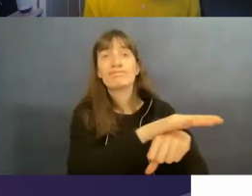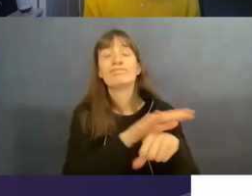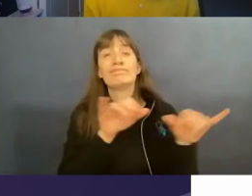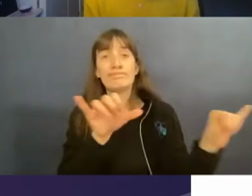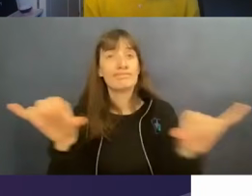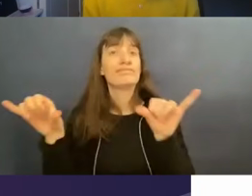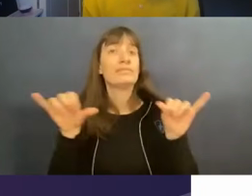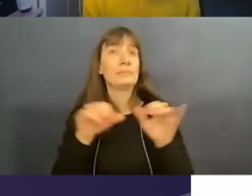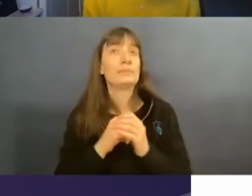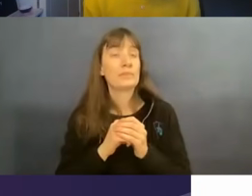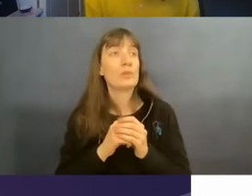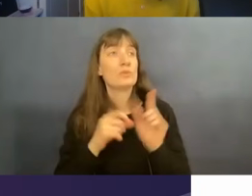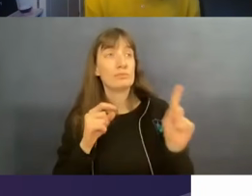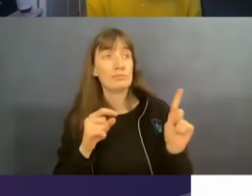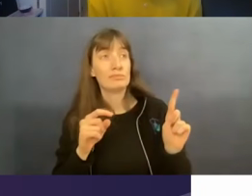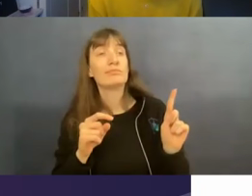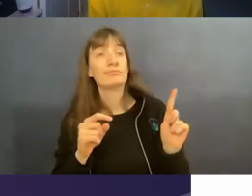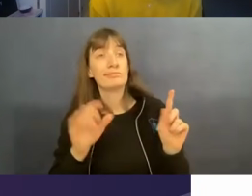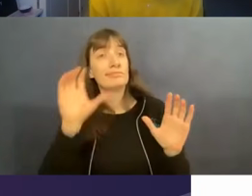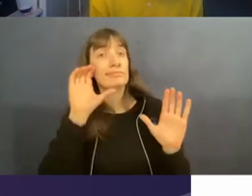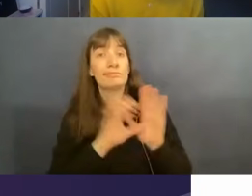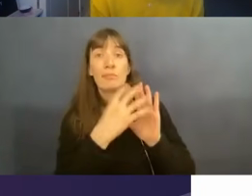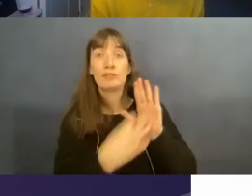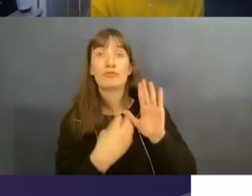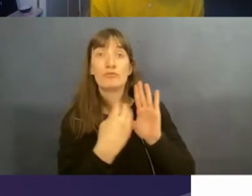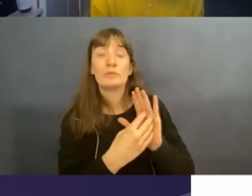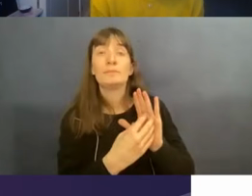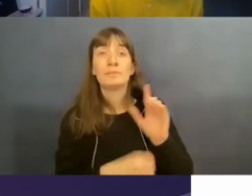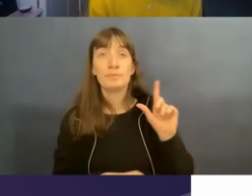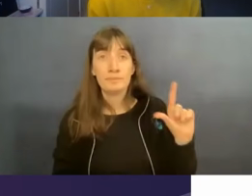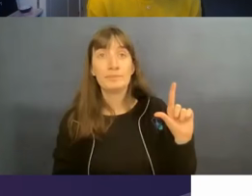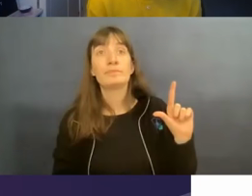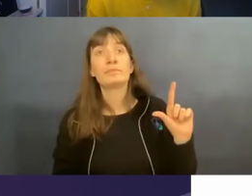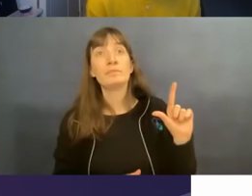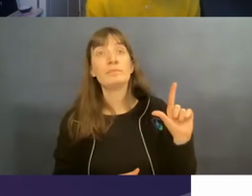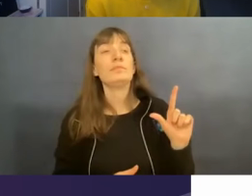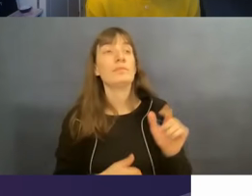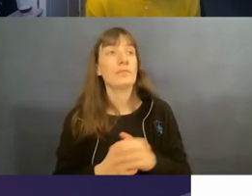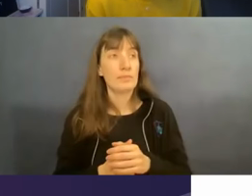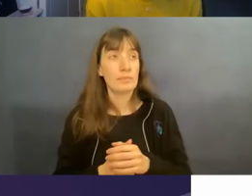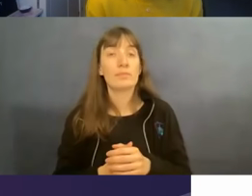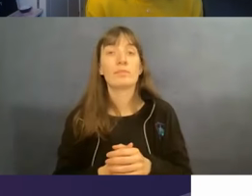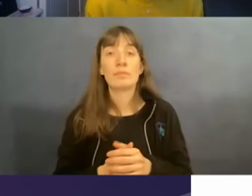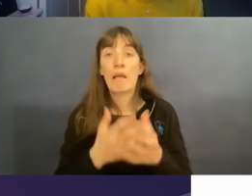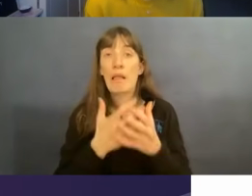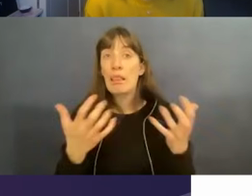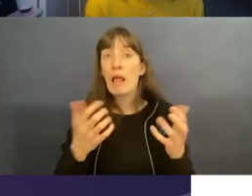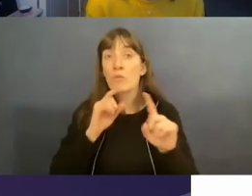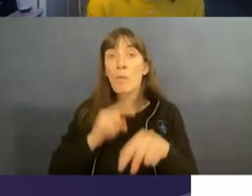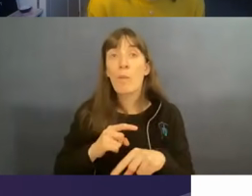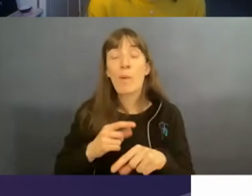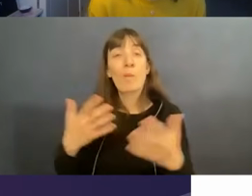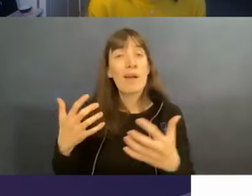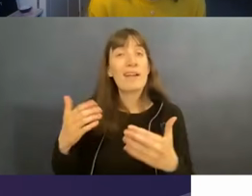graph, there's a huge chunk that is reported physical abuse. and